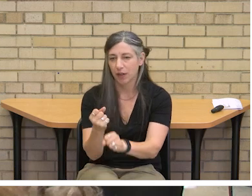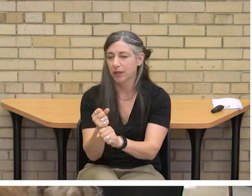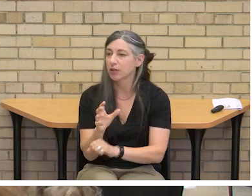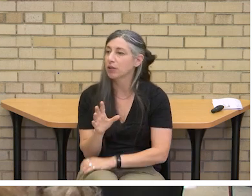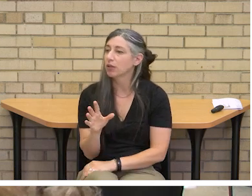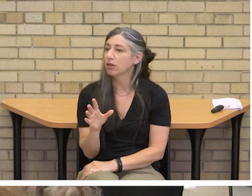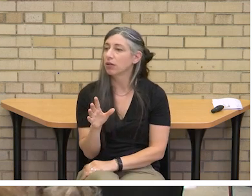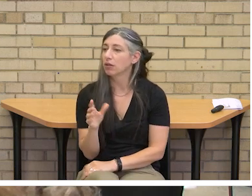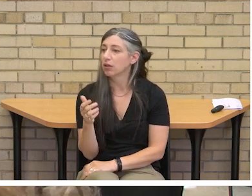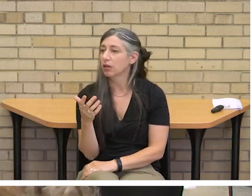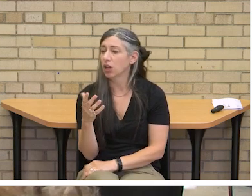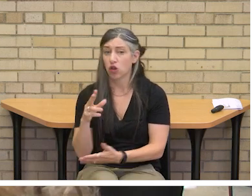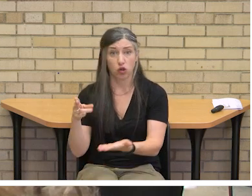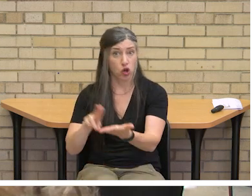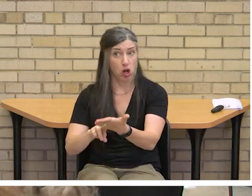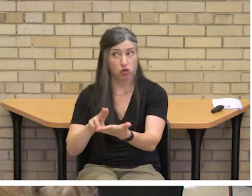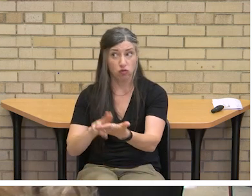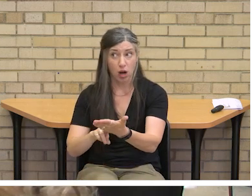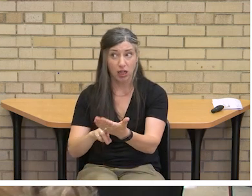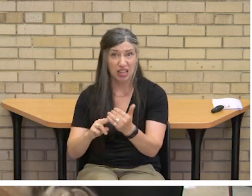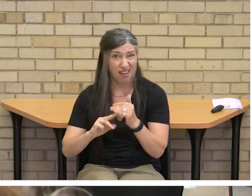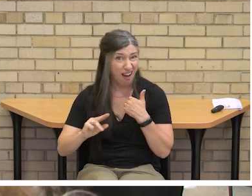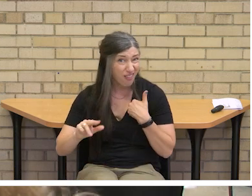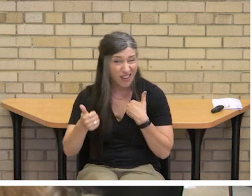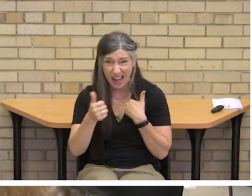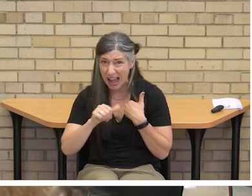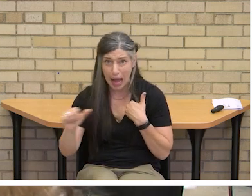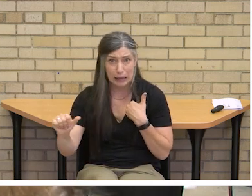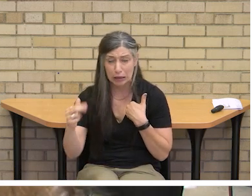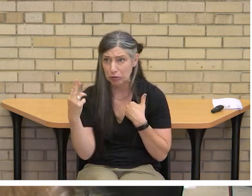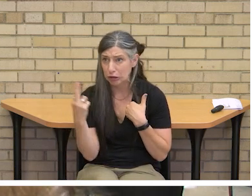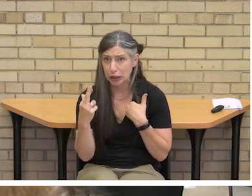Is there any incentive in the contract for early completion?